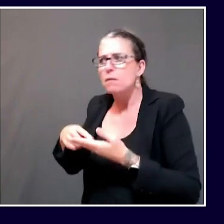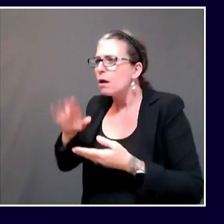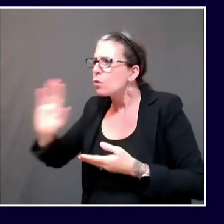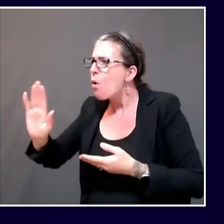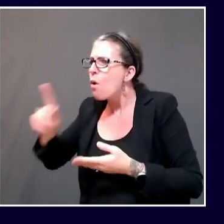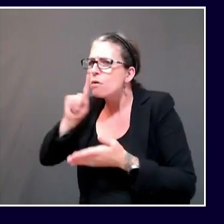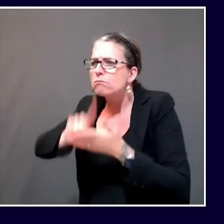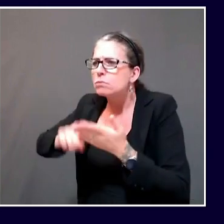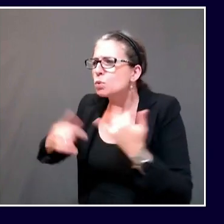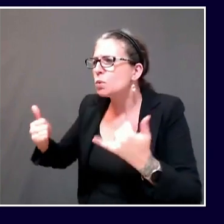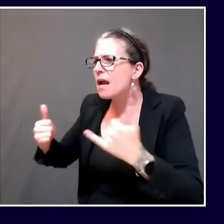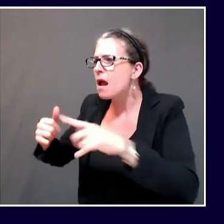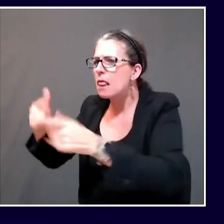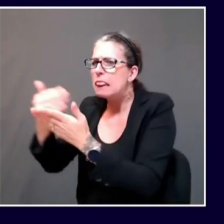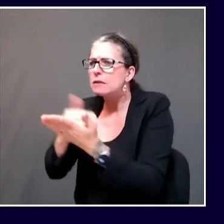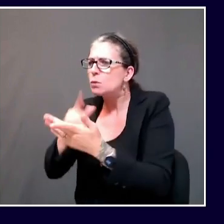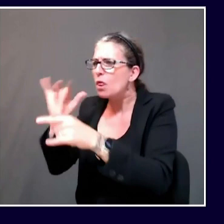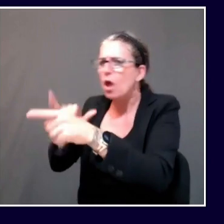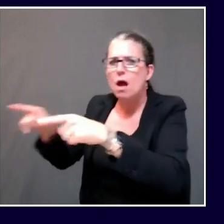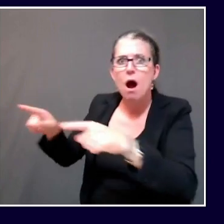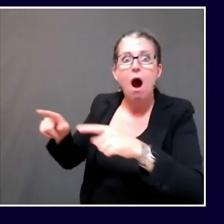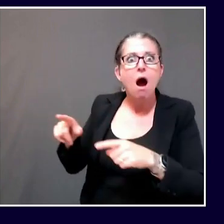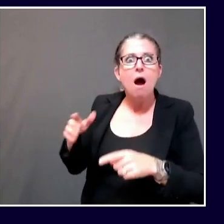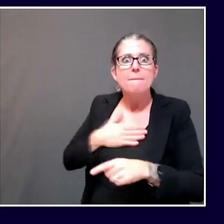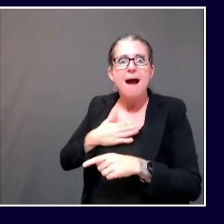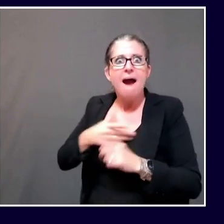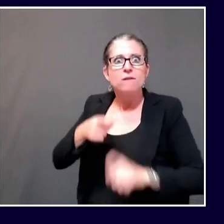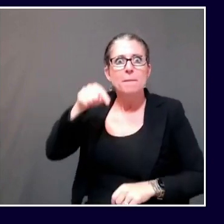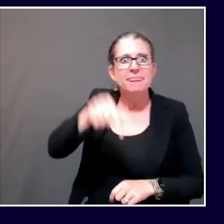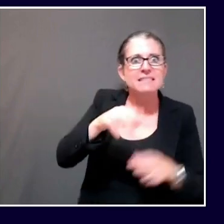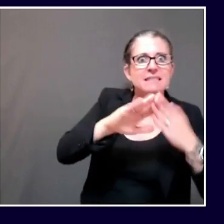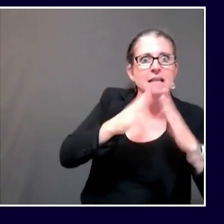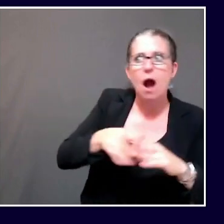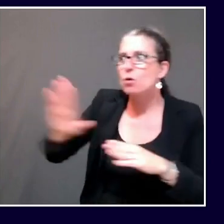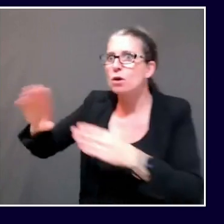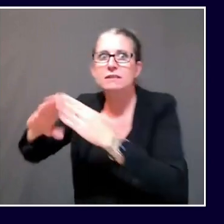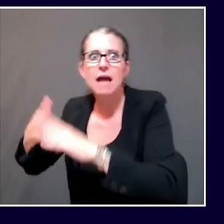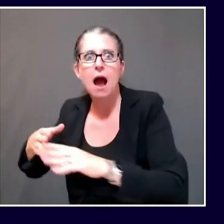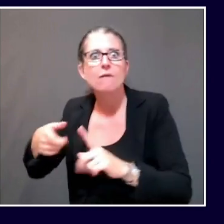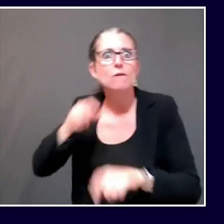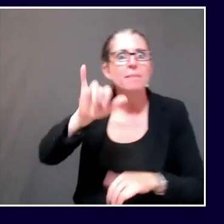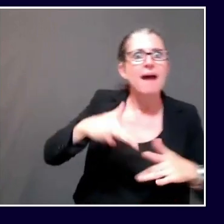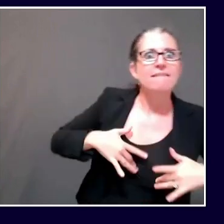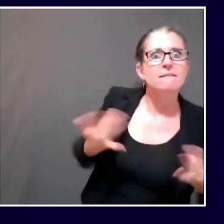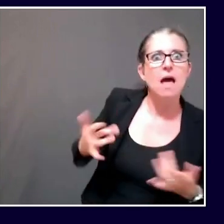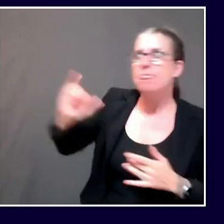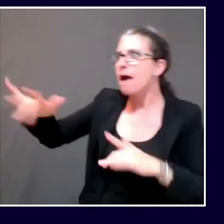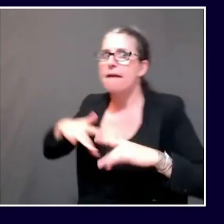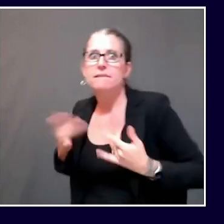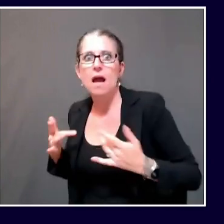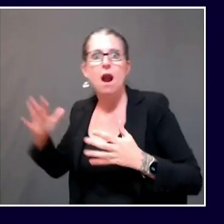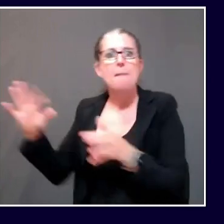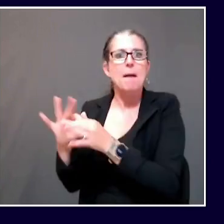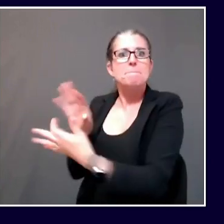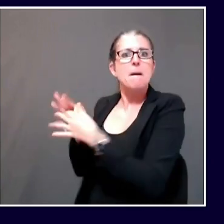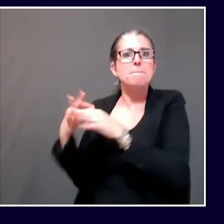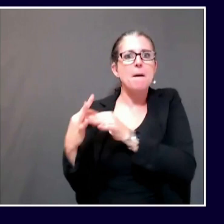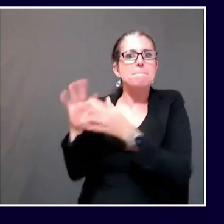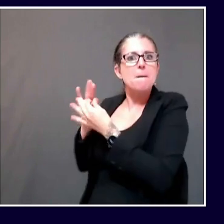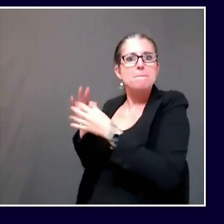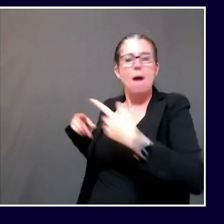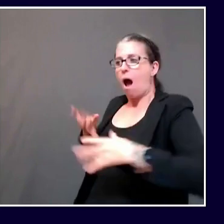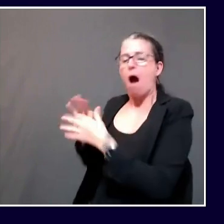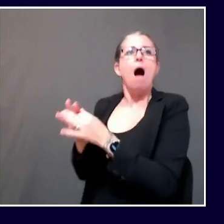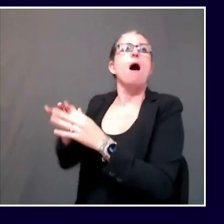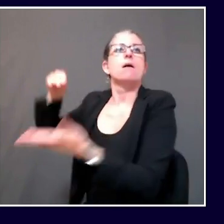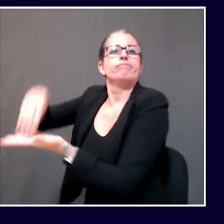reported in the previous week or 10 days being at an event on August 7th in Millinocket. That's one phase of it. The other phase is to